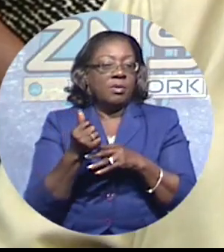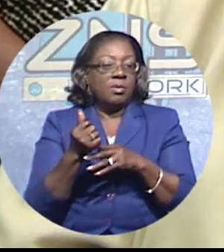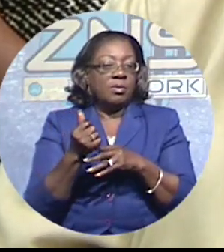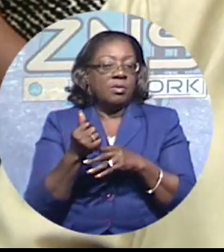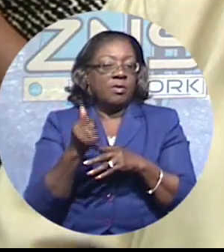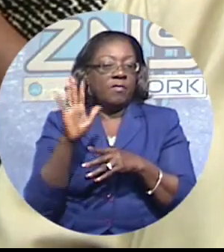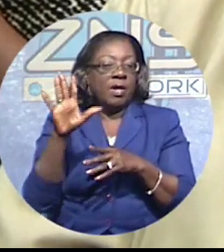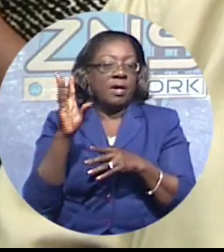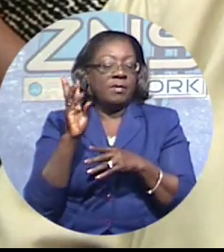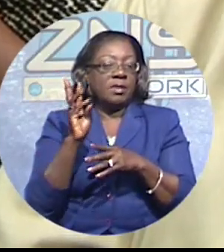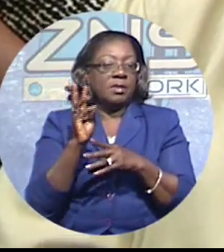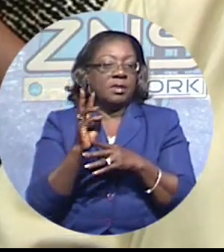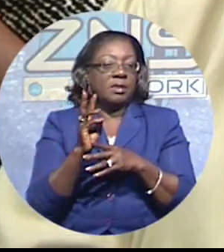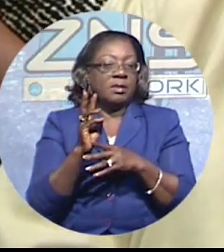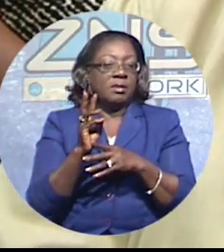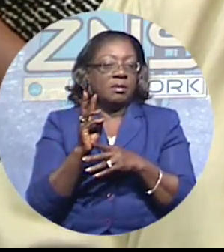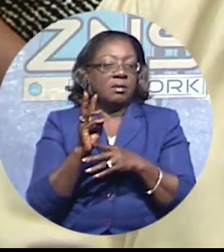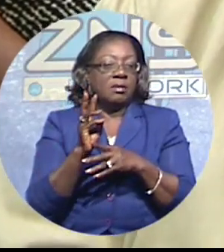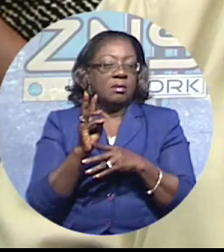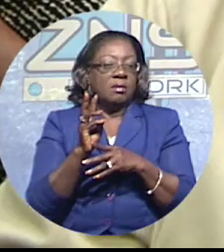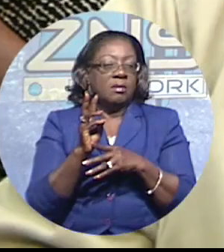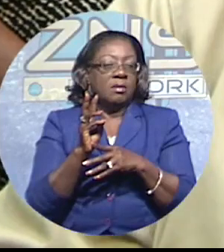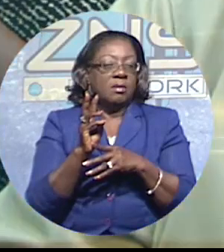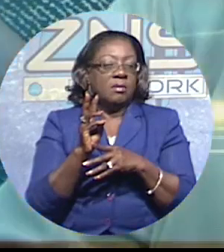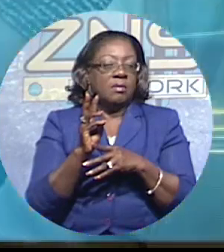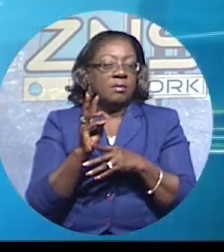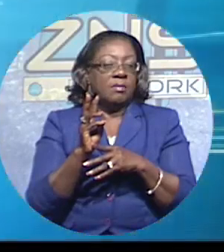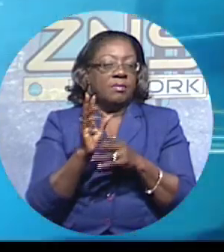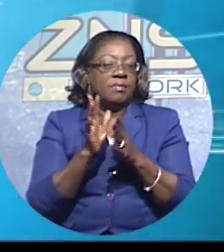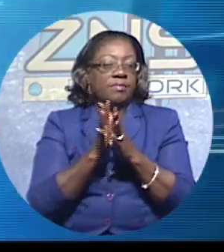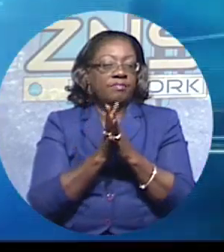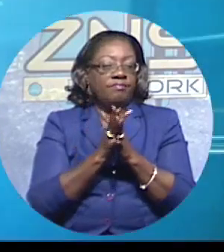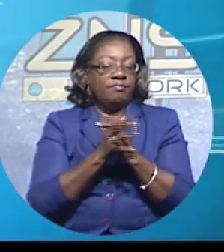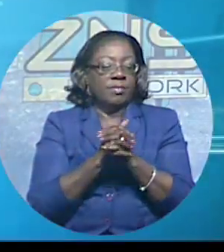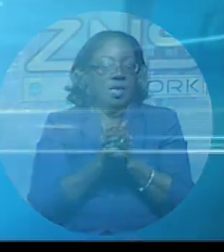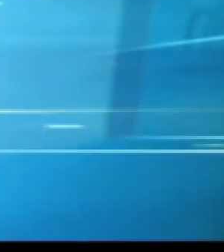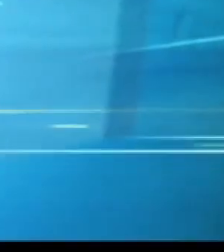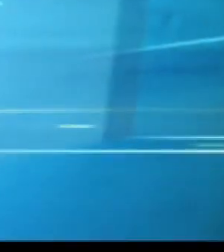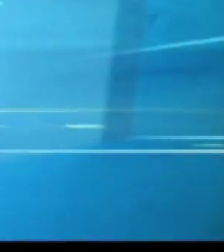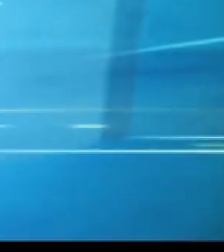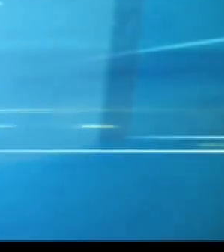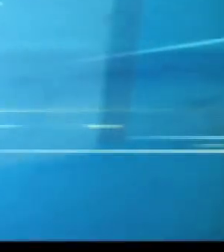about 5 to 6 months to produce this piece with our best efforts.